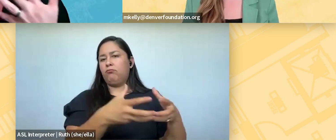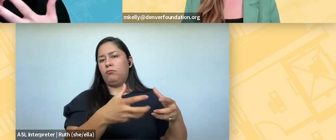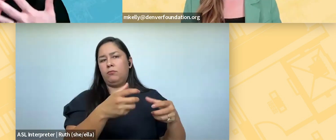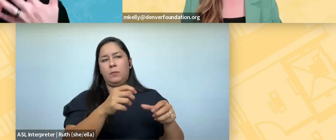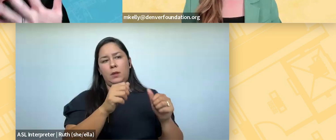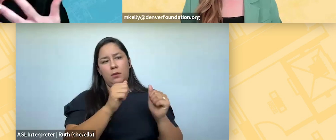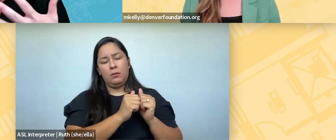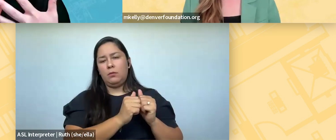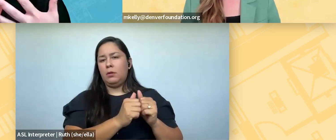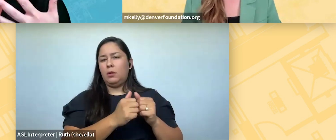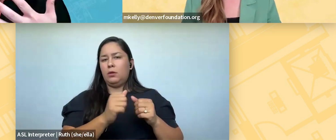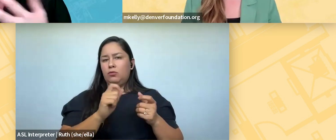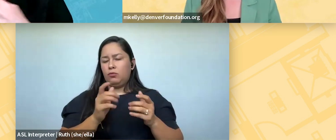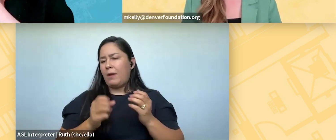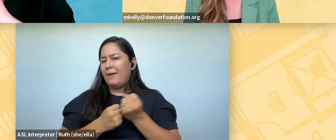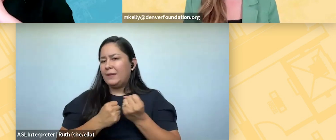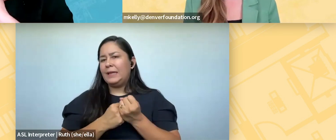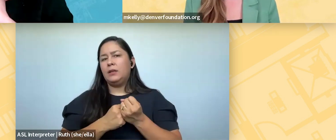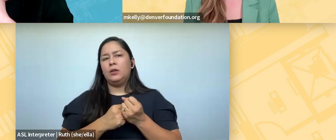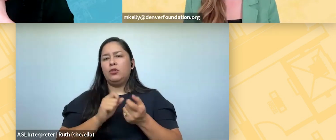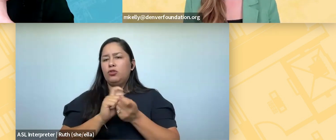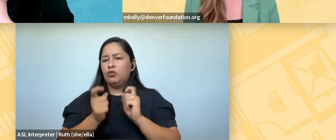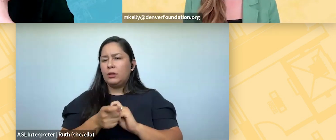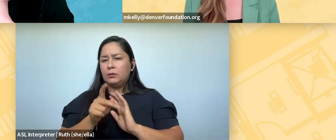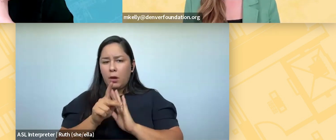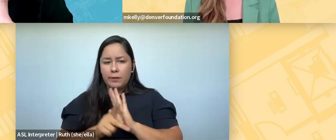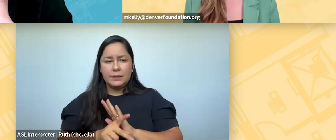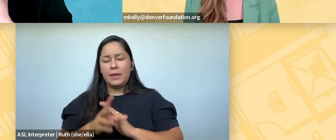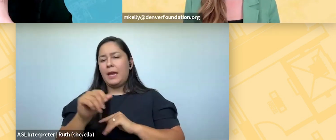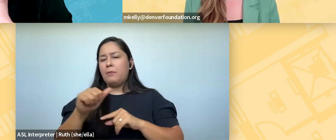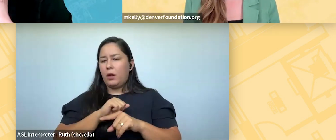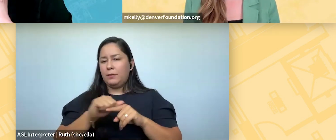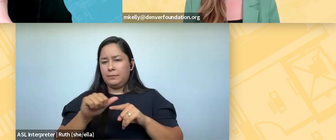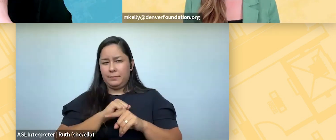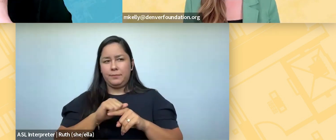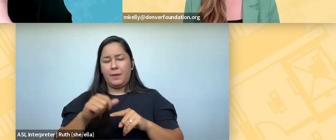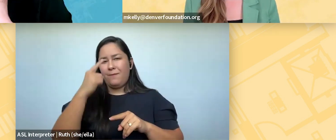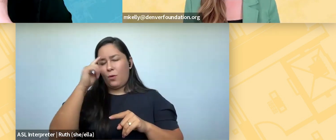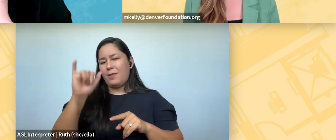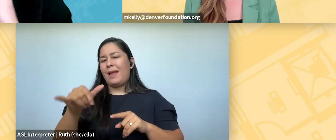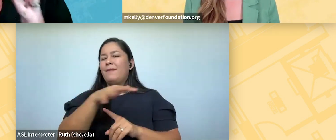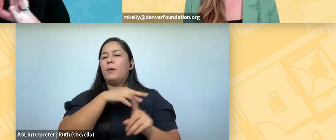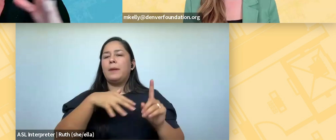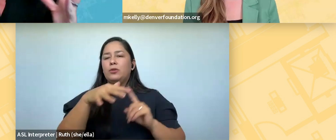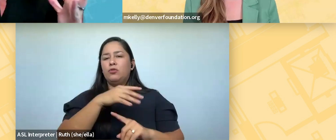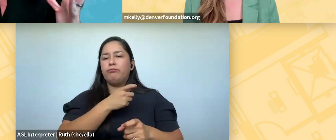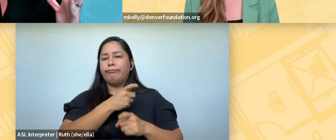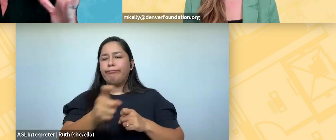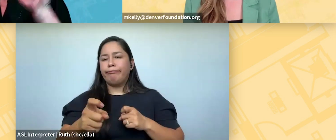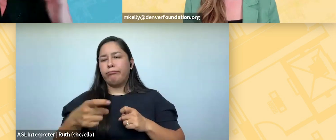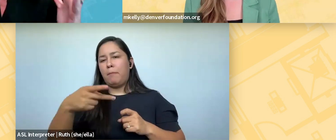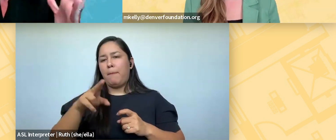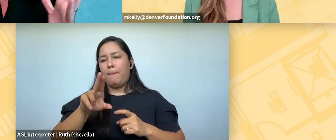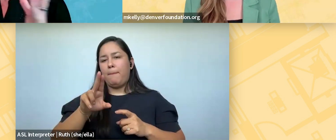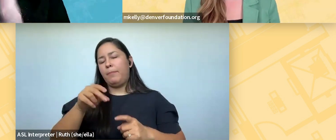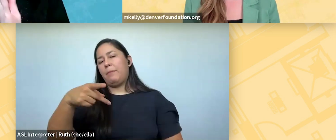change policies and systems and practices related to that environmental pollution. And so we